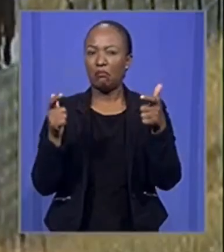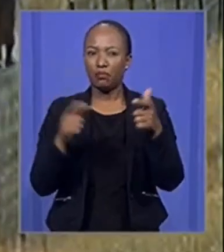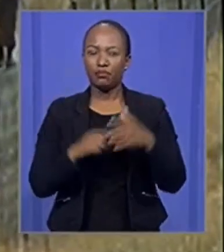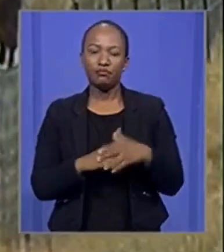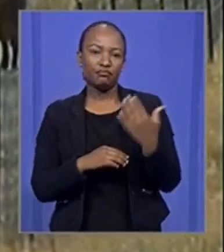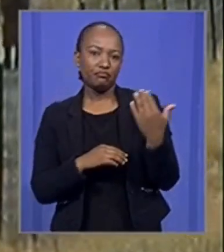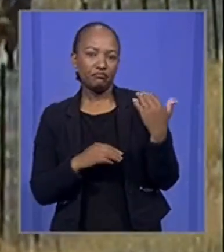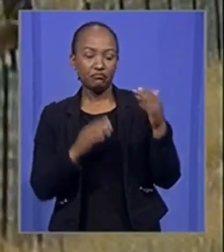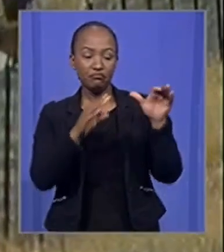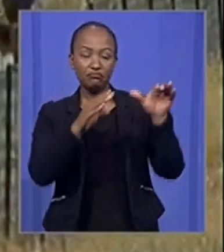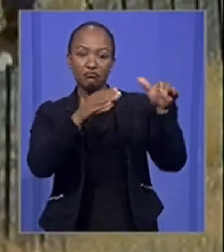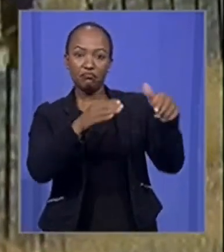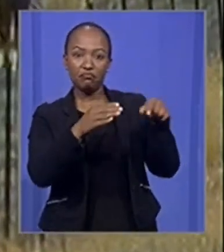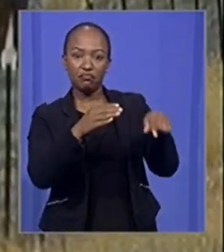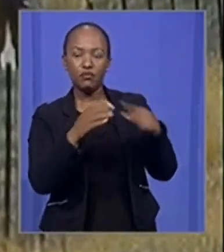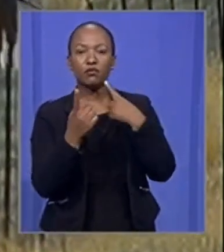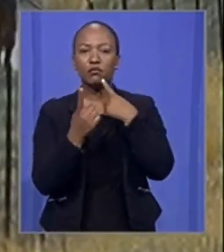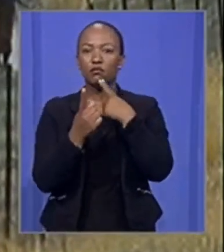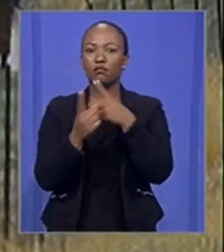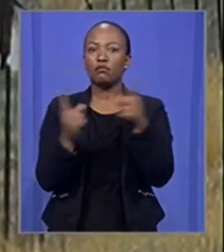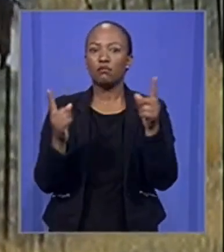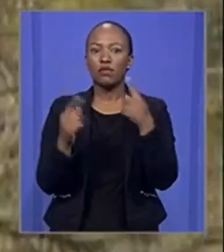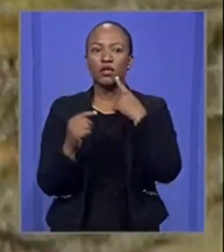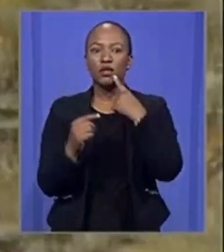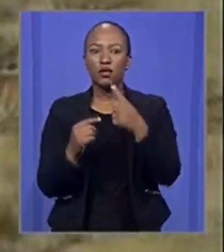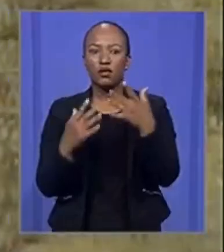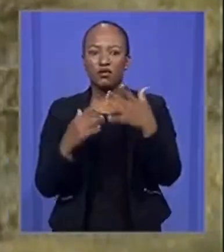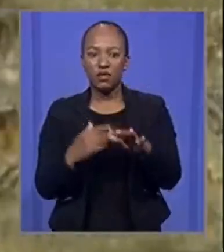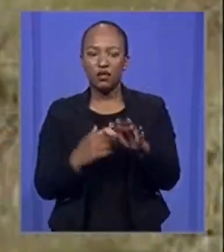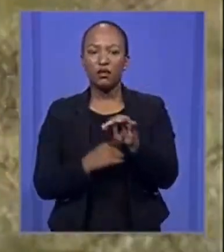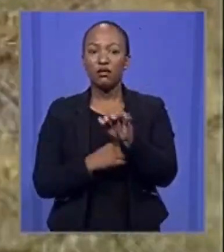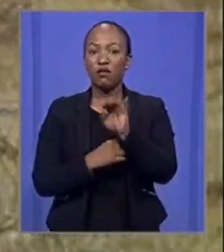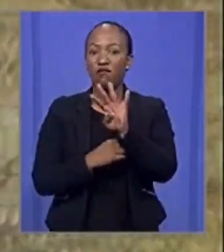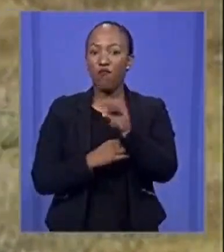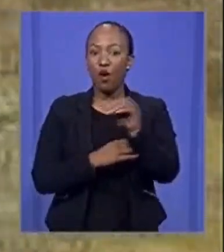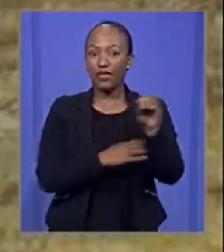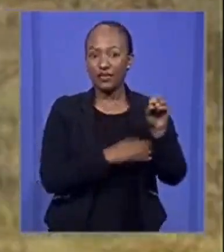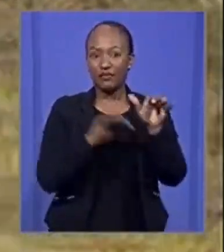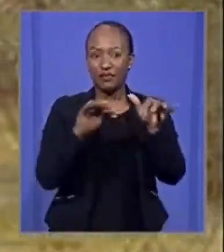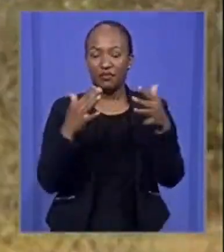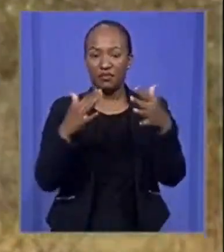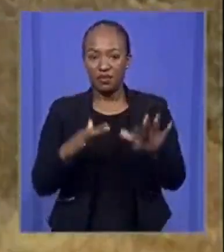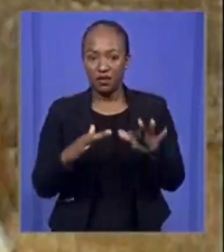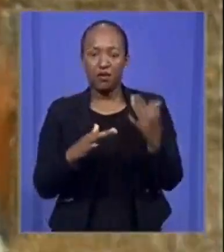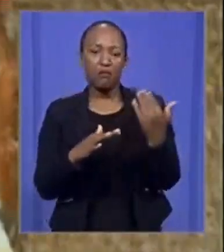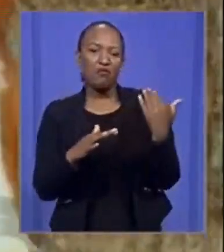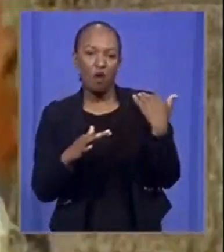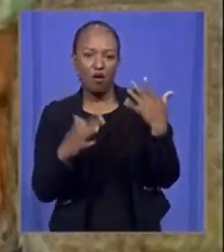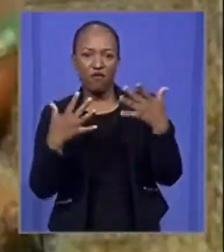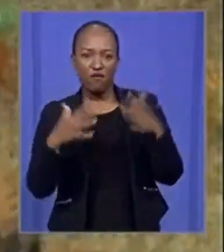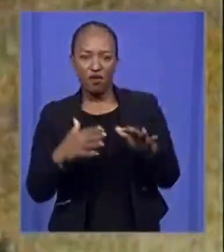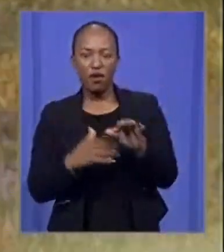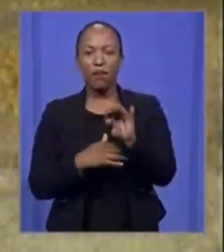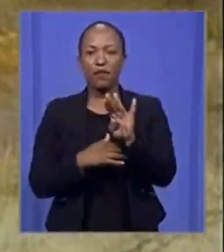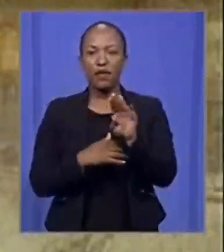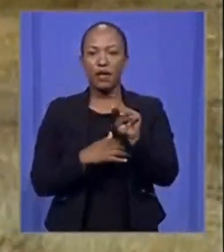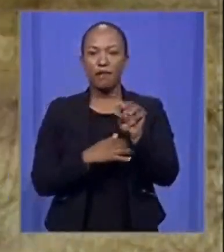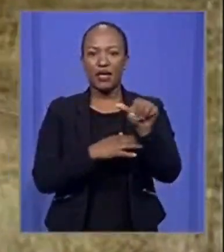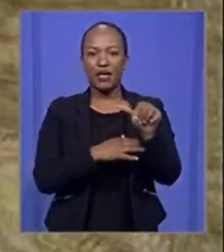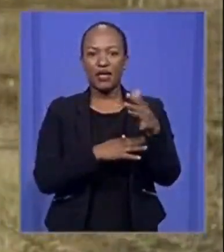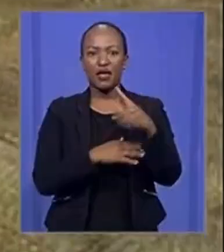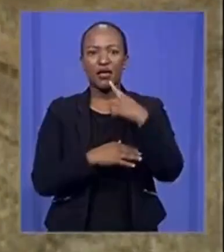Pejana BMA e phatlaladitse hore e rometse balebedi ba 400 madibohong a phetheselang haholo naheng BMA e boetse a hlalosa hore